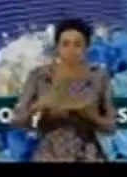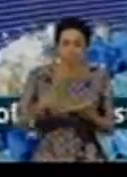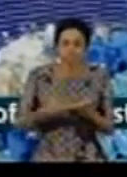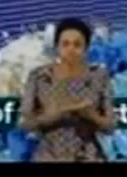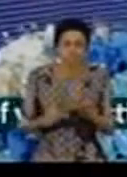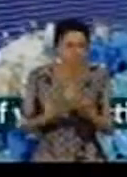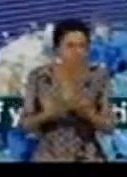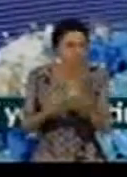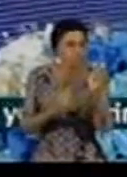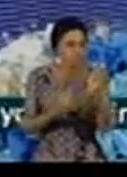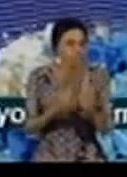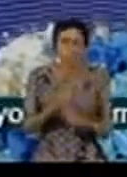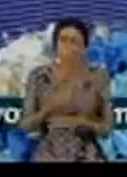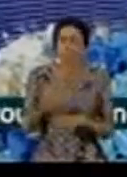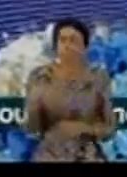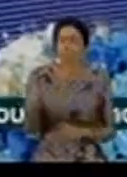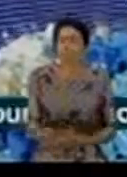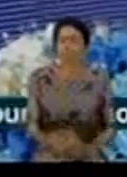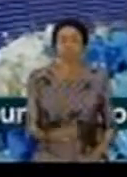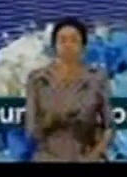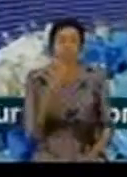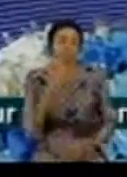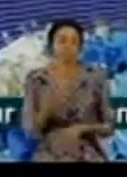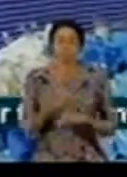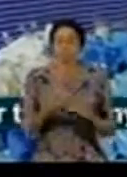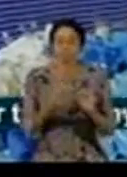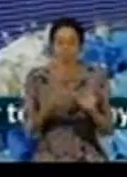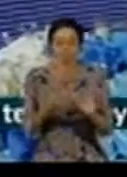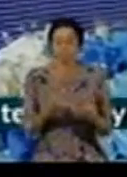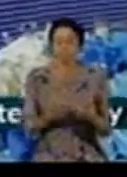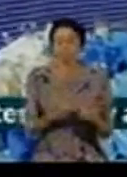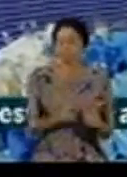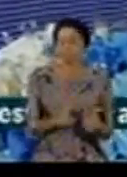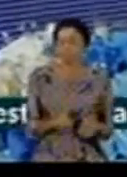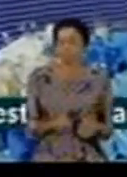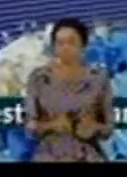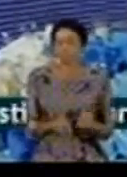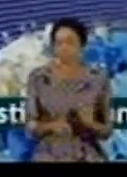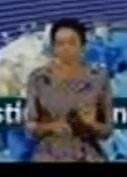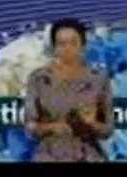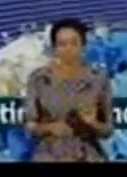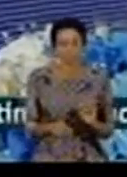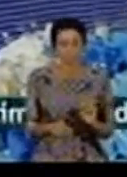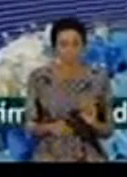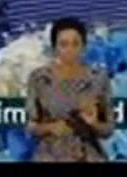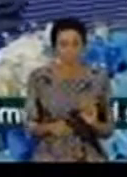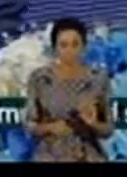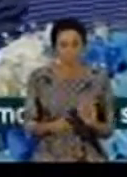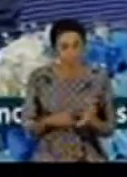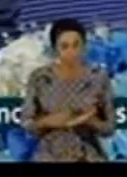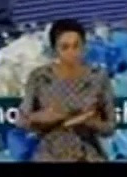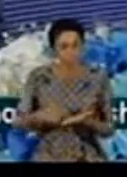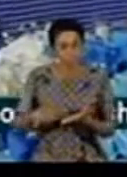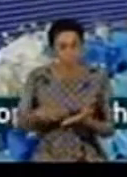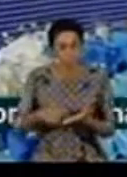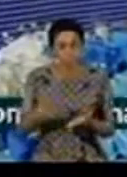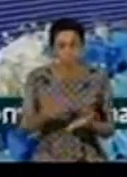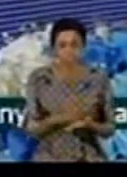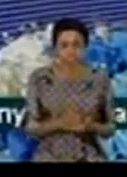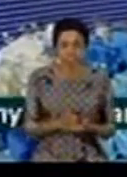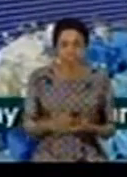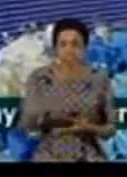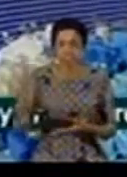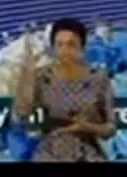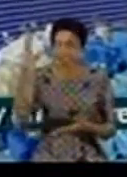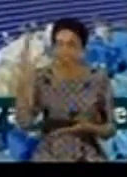up. Look at that thing that was troubling you before. It's no longer there. You don't need to say, Pastor, how do I know? The pastor